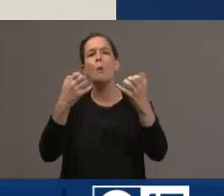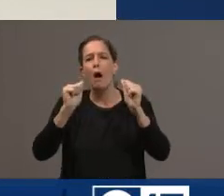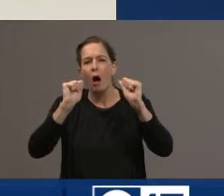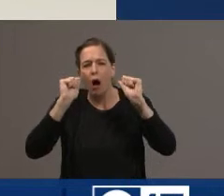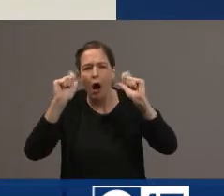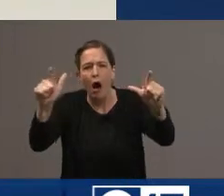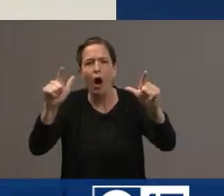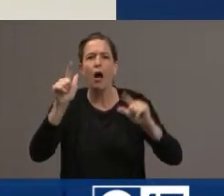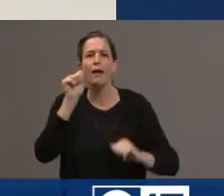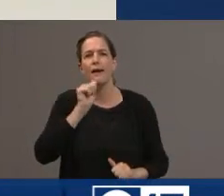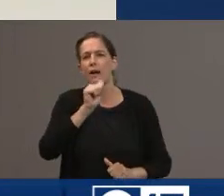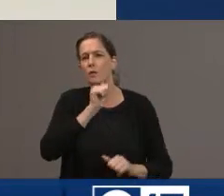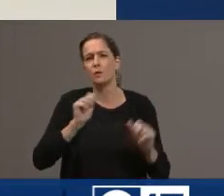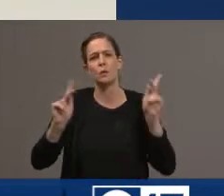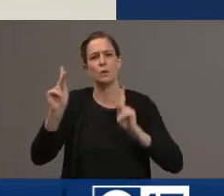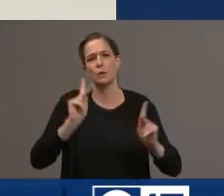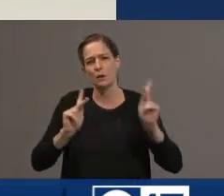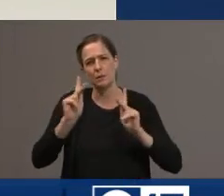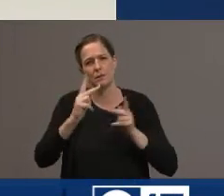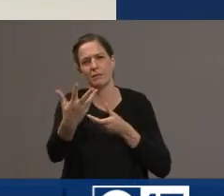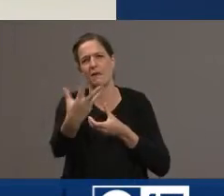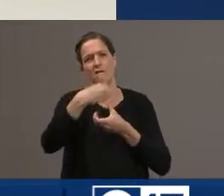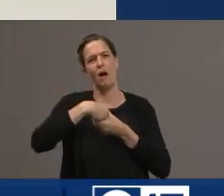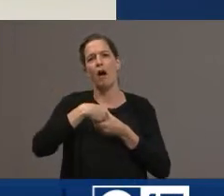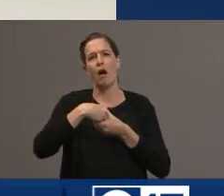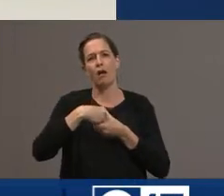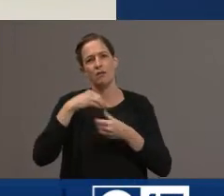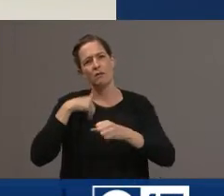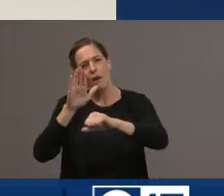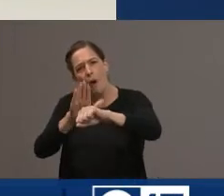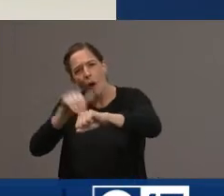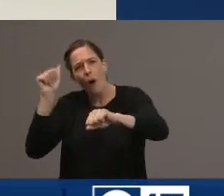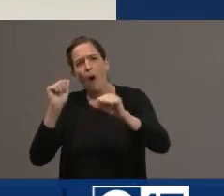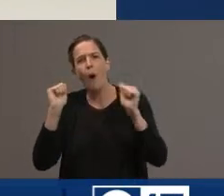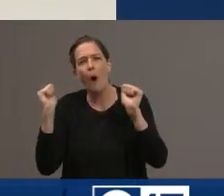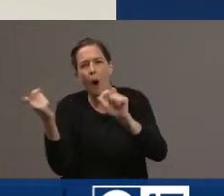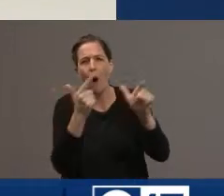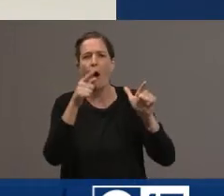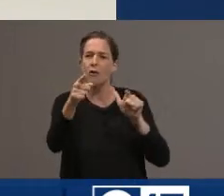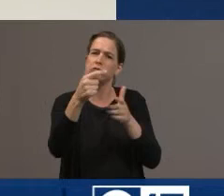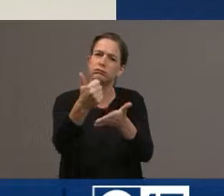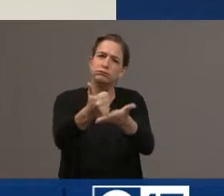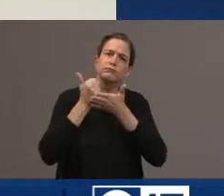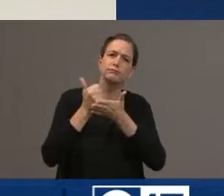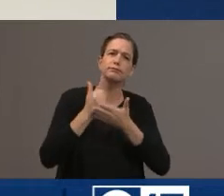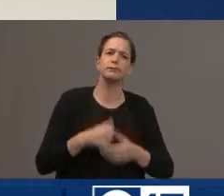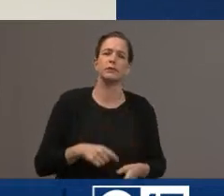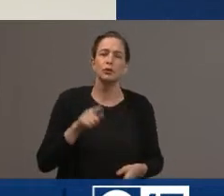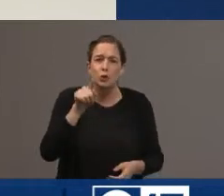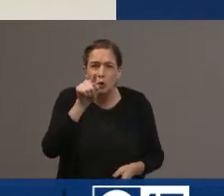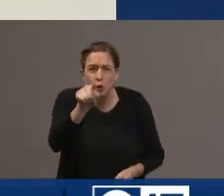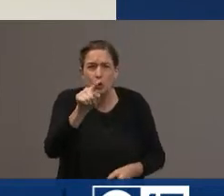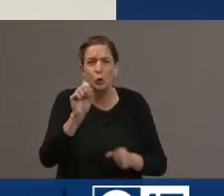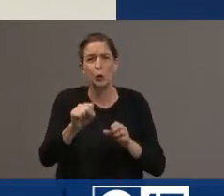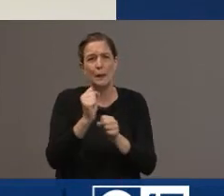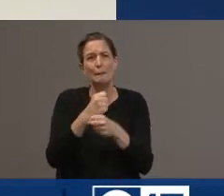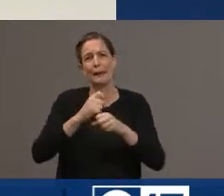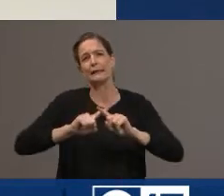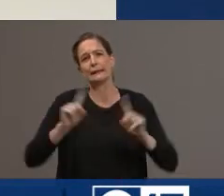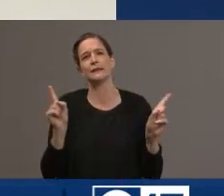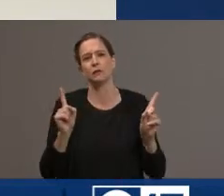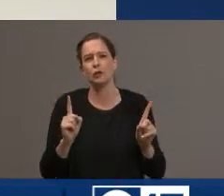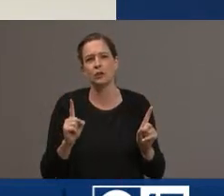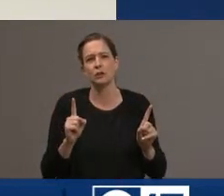battle, because you personally can make a difference for our state and our nation, and